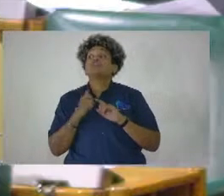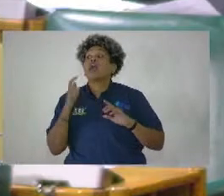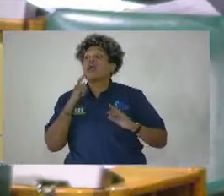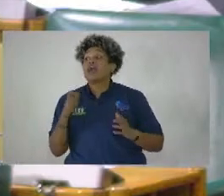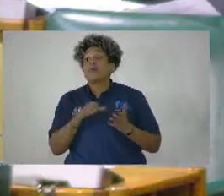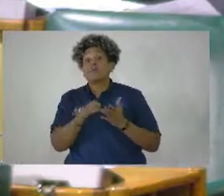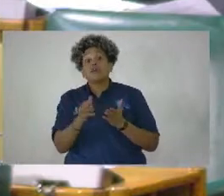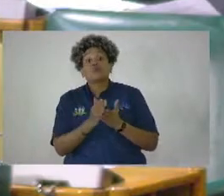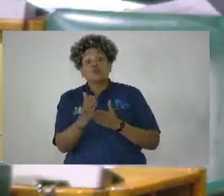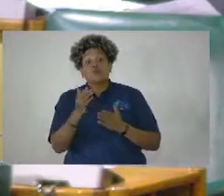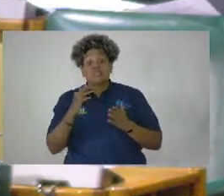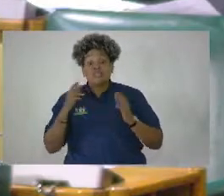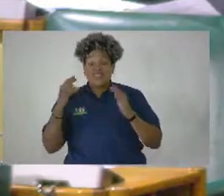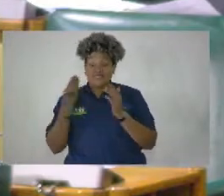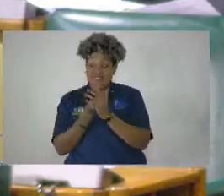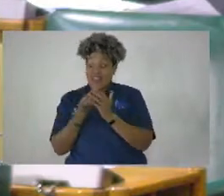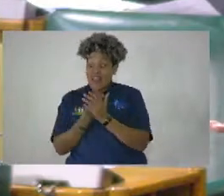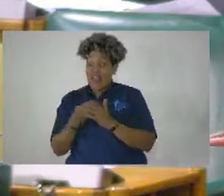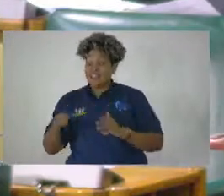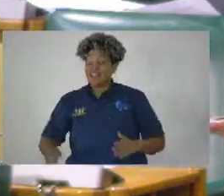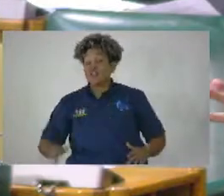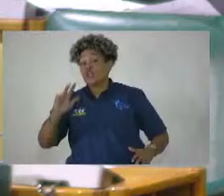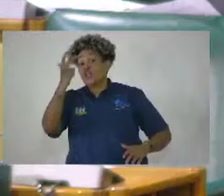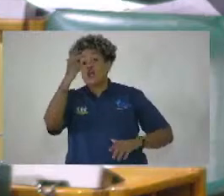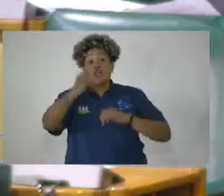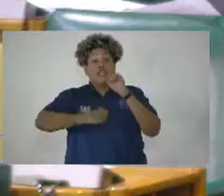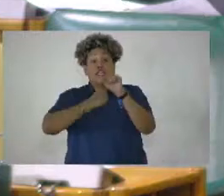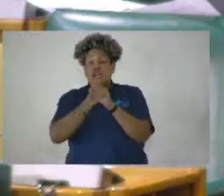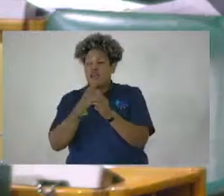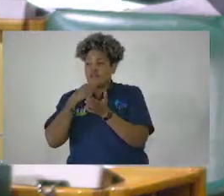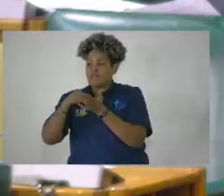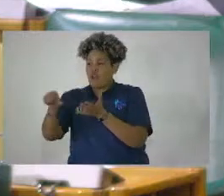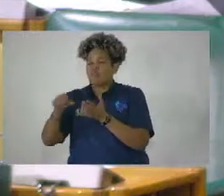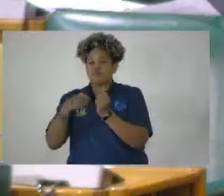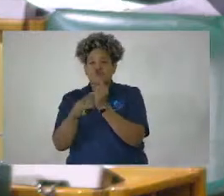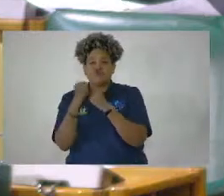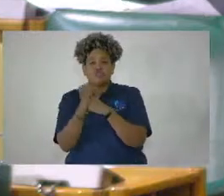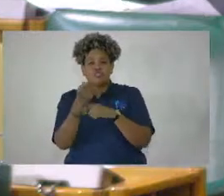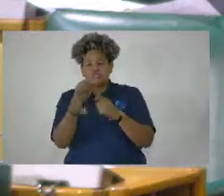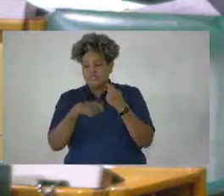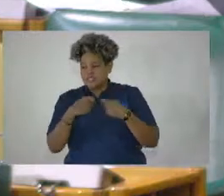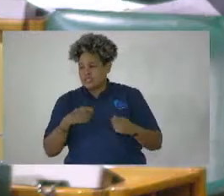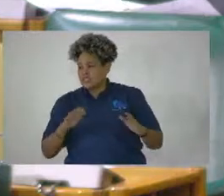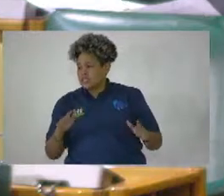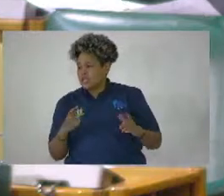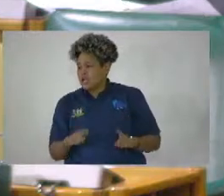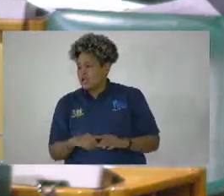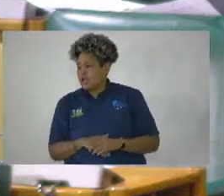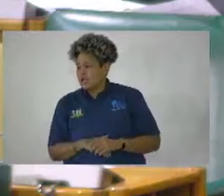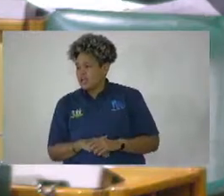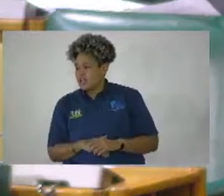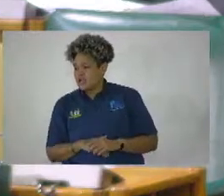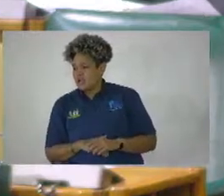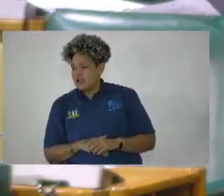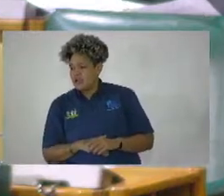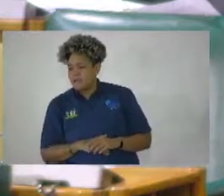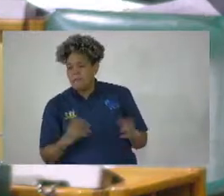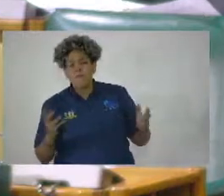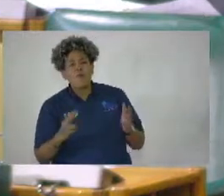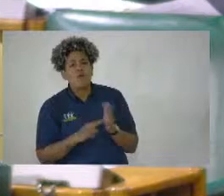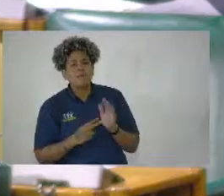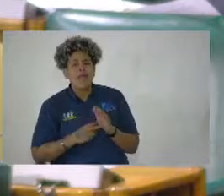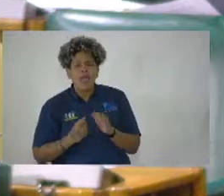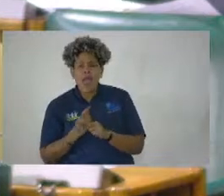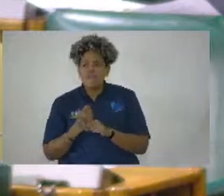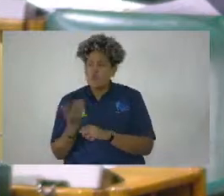compensation during standing finance, in that this is the third year of the compensation restructuring. Right? And what it means every